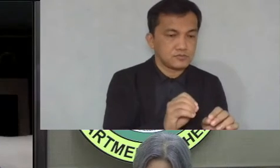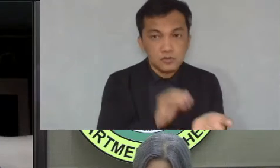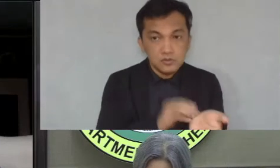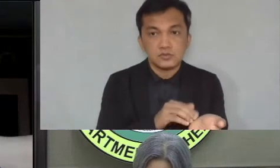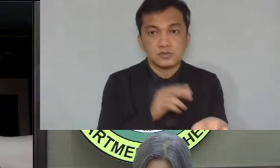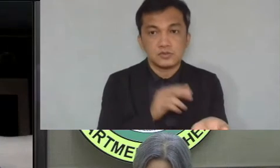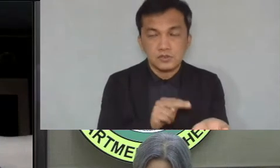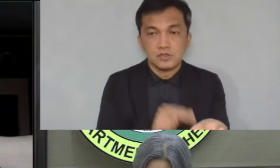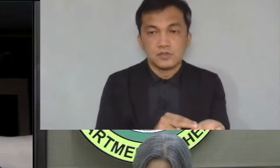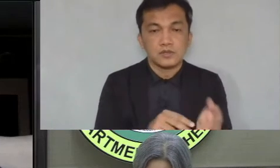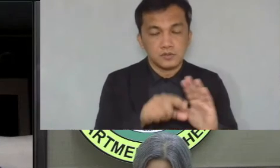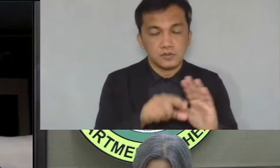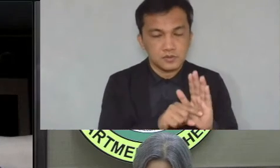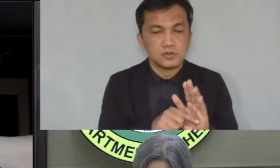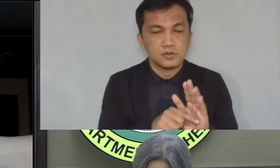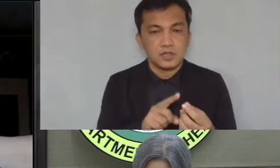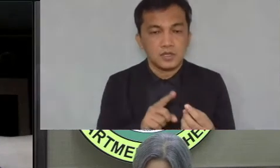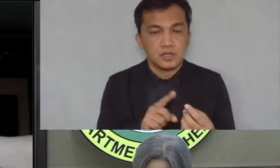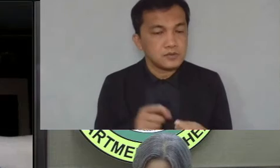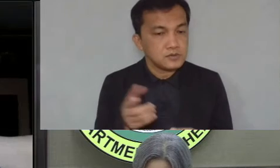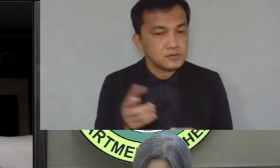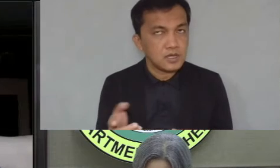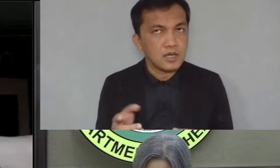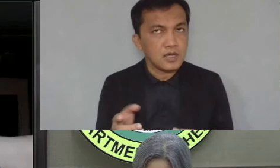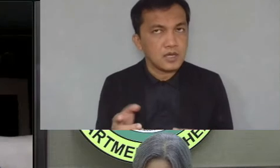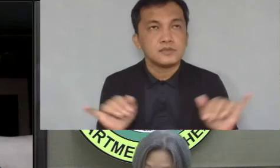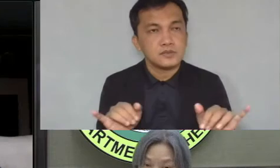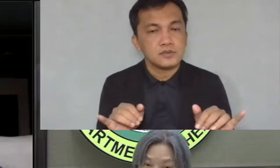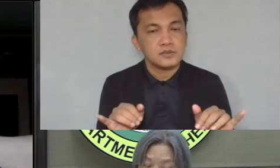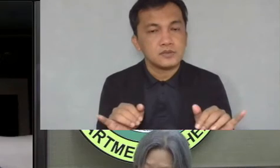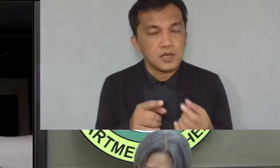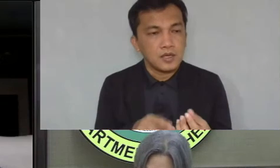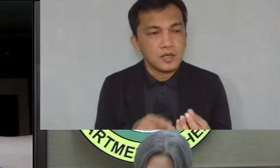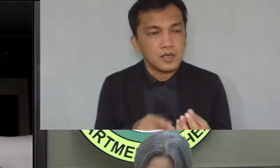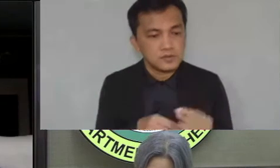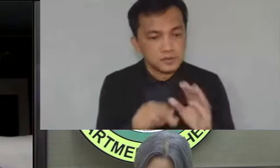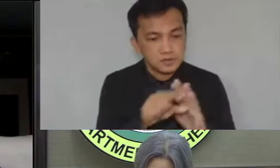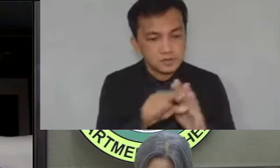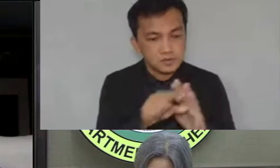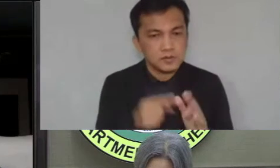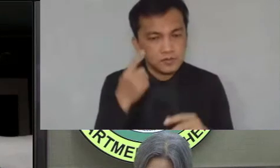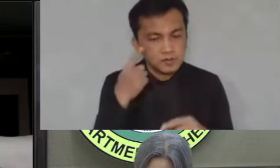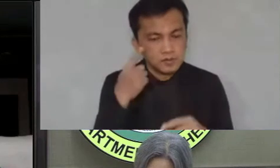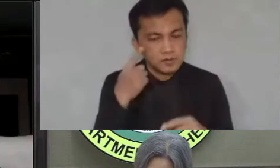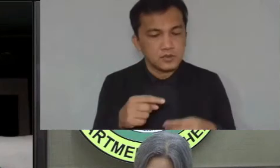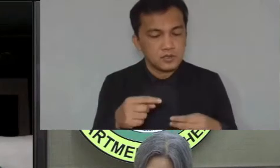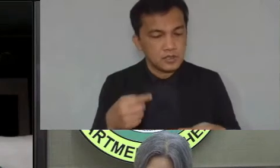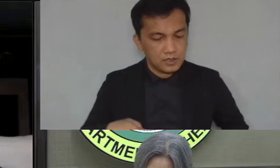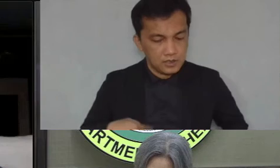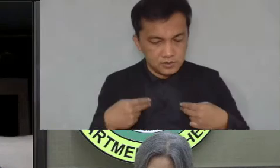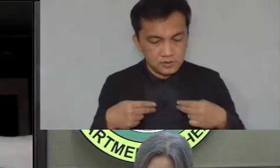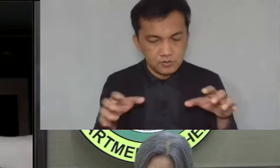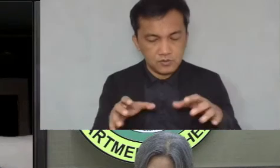doctors, nurses. This is a 25-year project of mine. This is we call it child-related